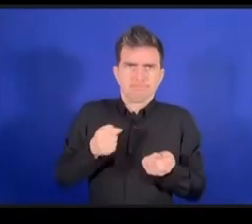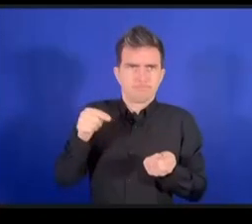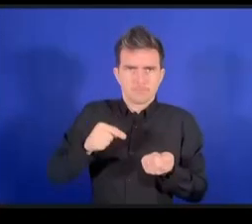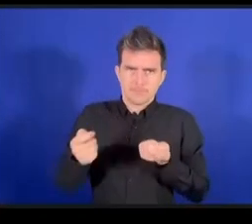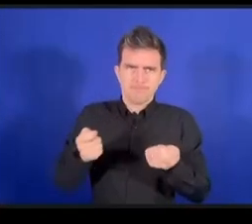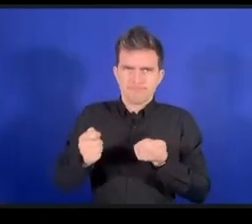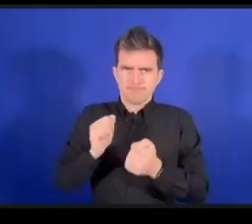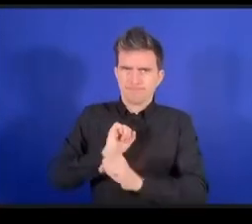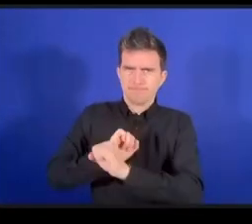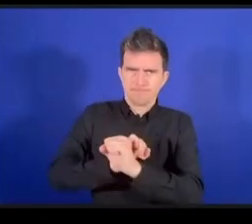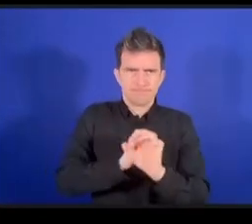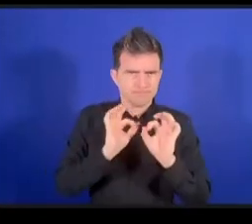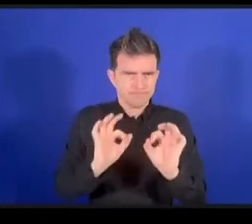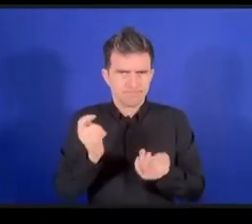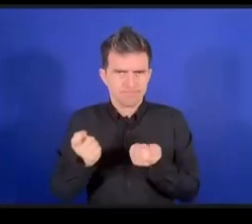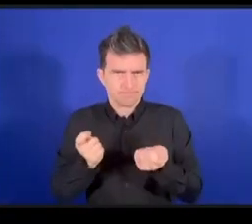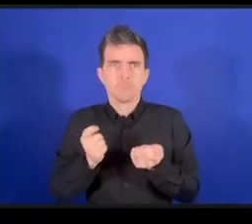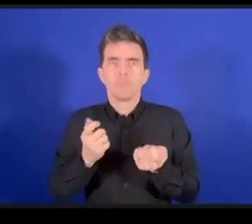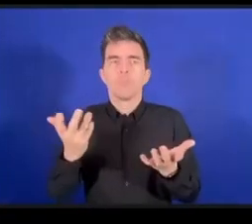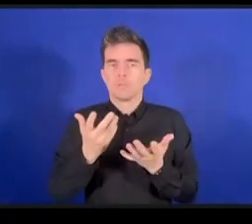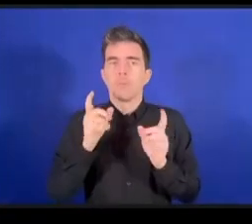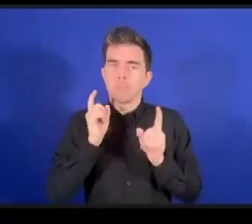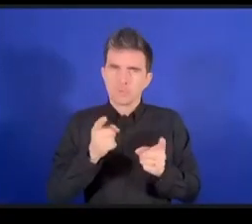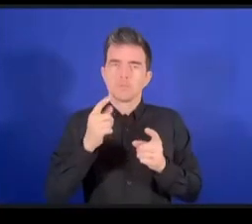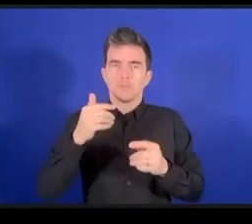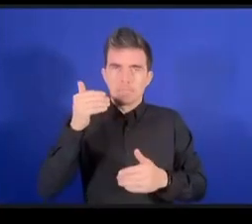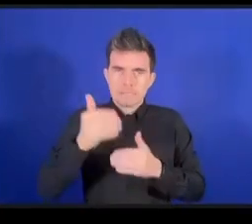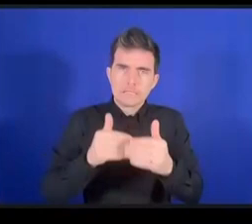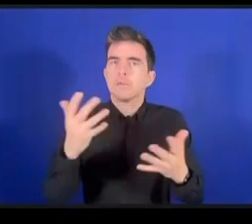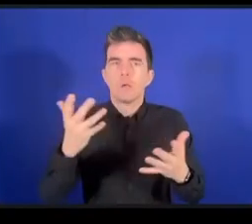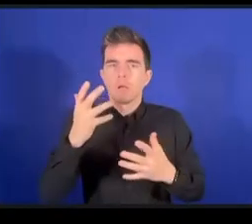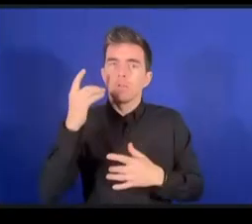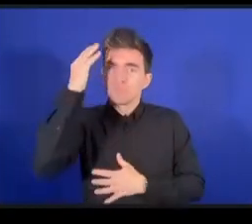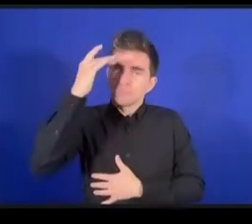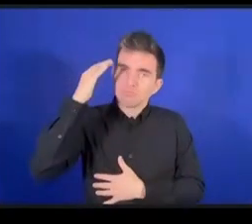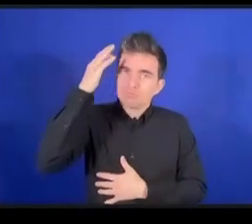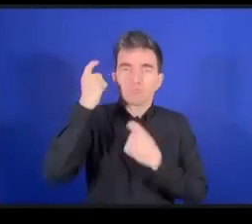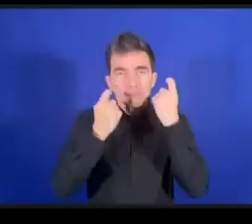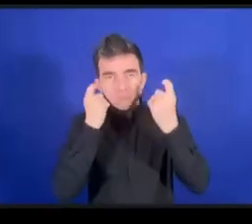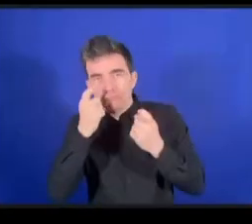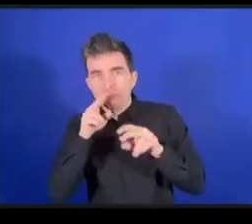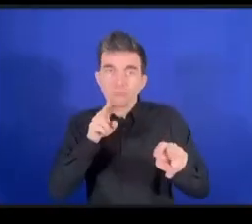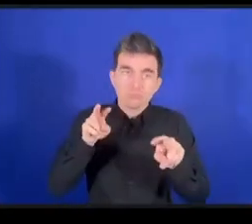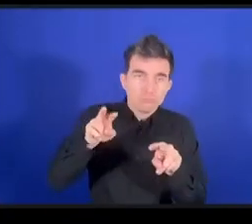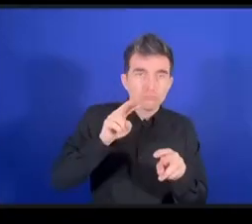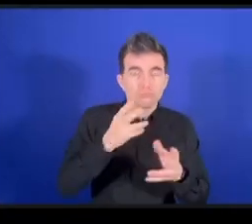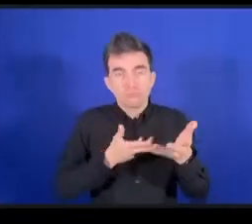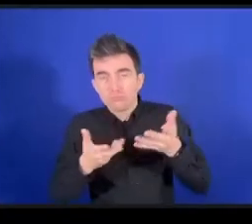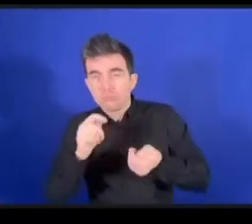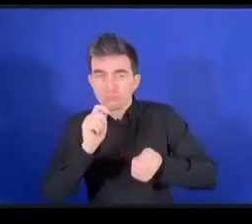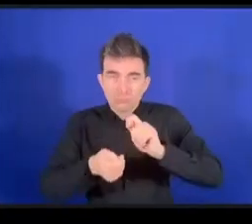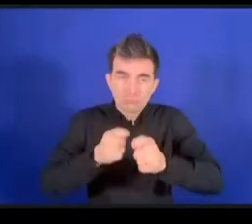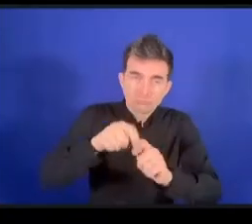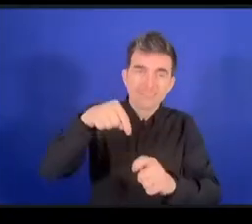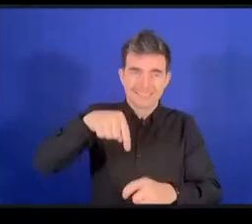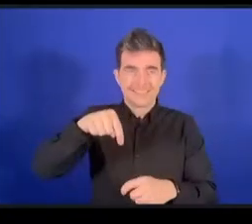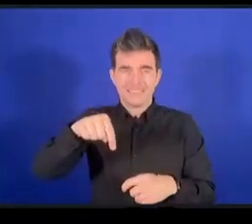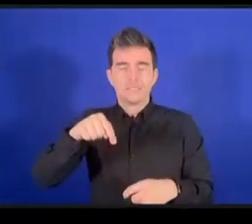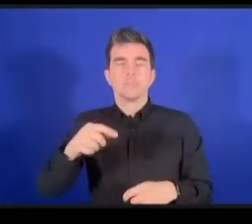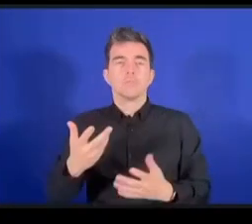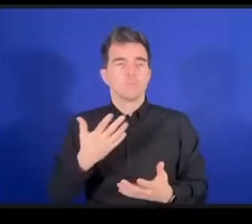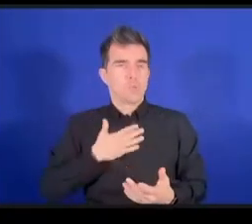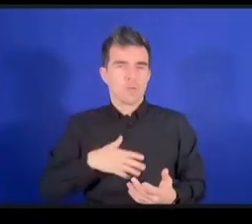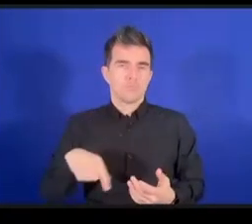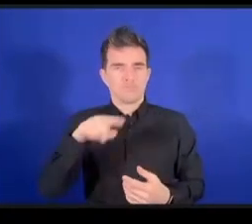on, and we need to be understanding what is actually going on, why are there links, where are there links between the way the technology